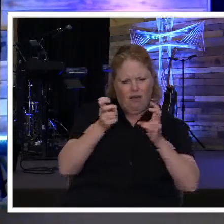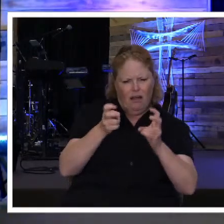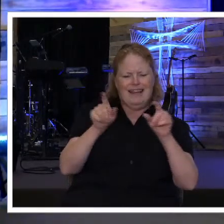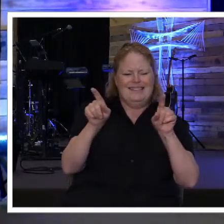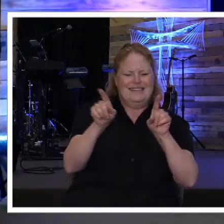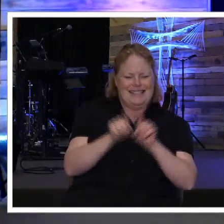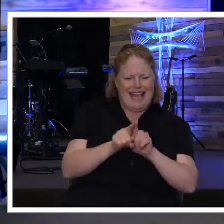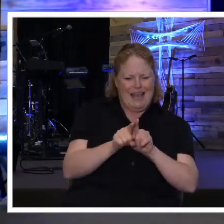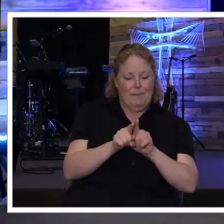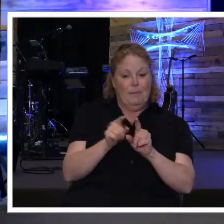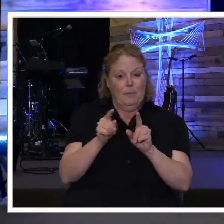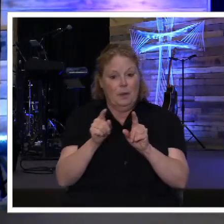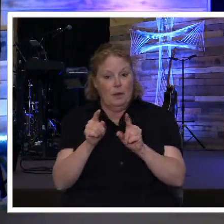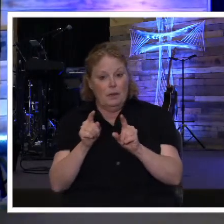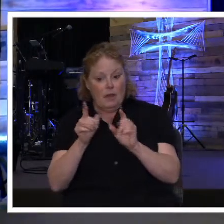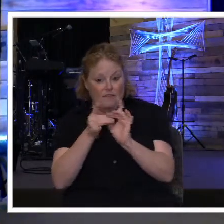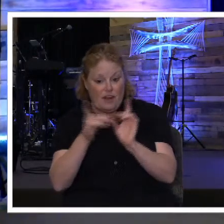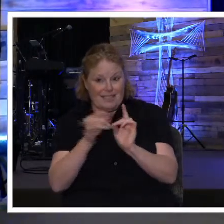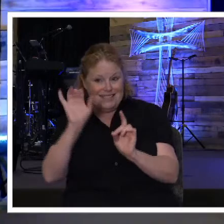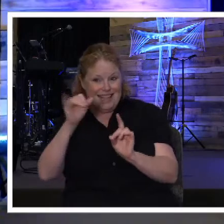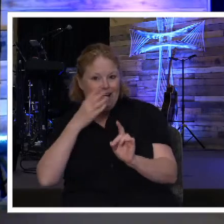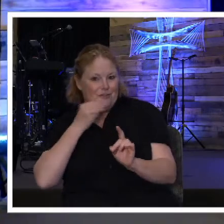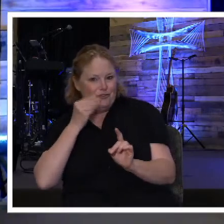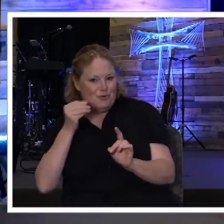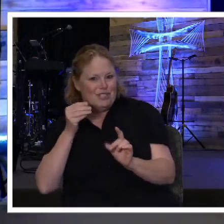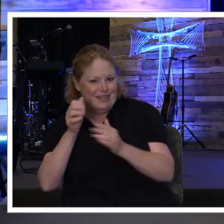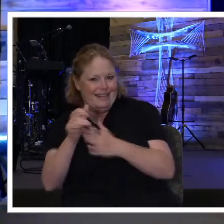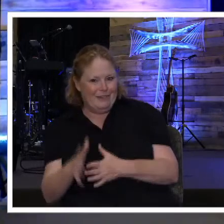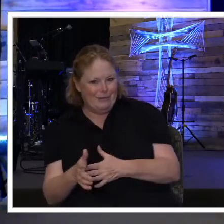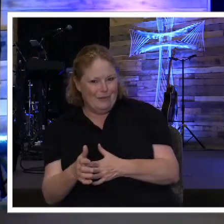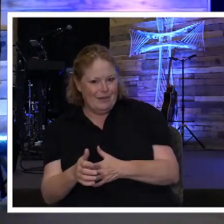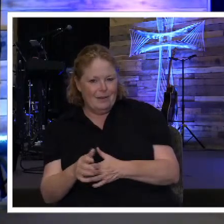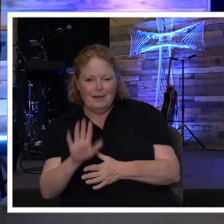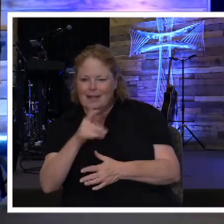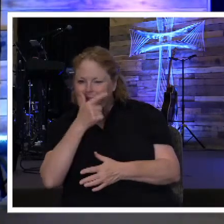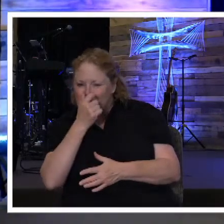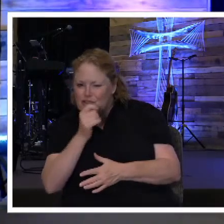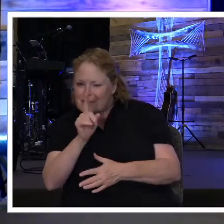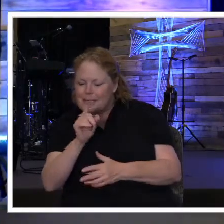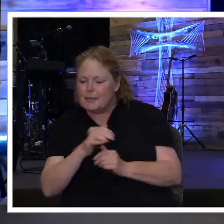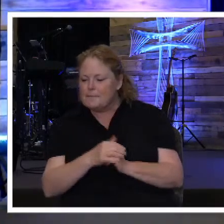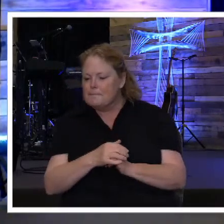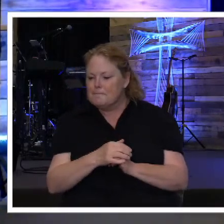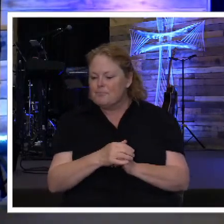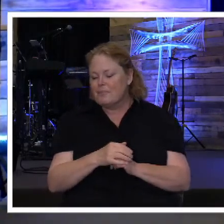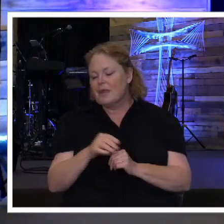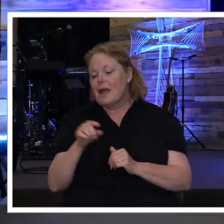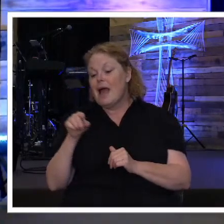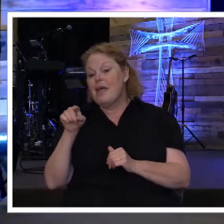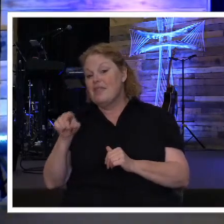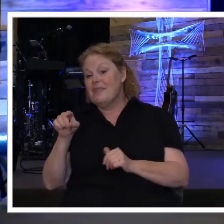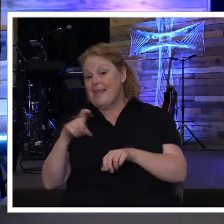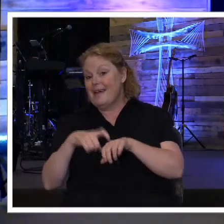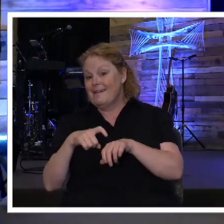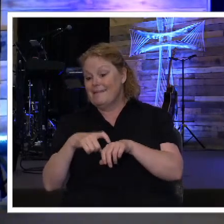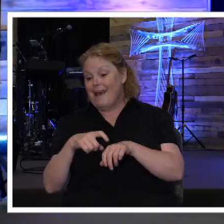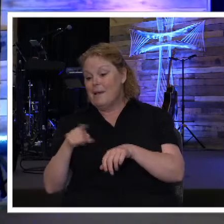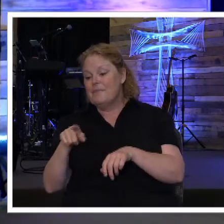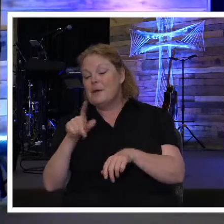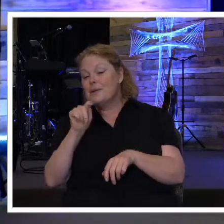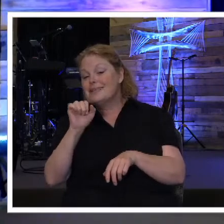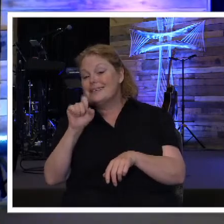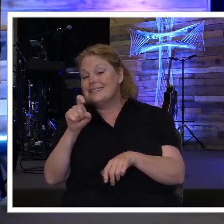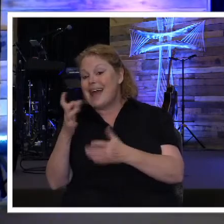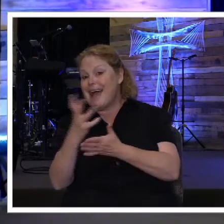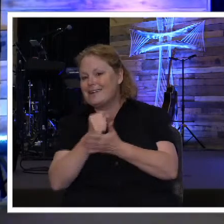at this particular time? Interesting enough, there was a tax collector that was also there at this prayer time. And